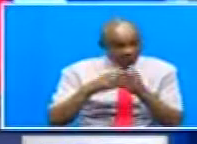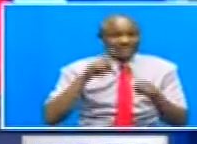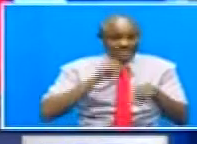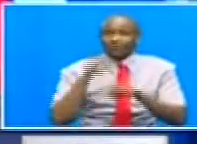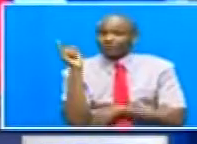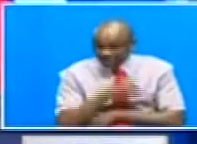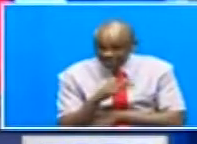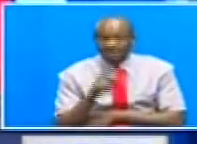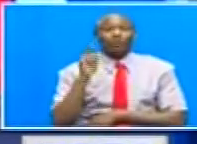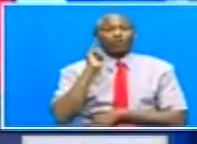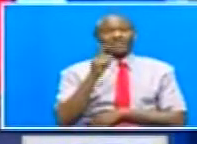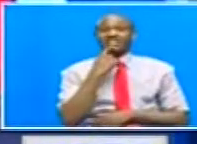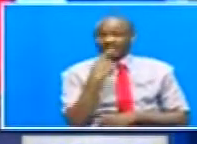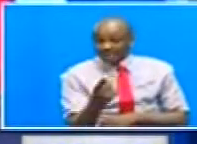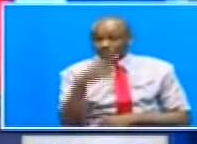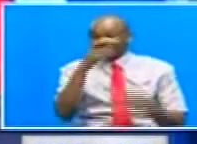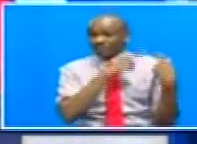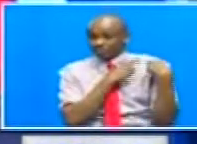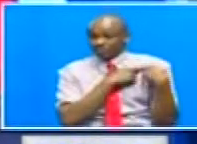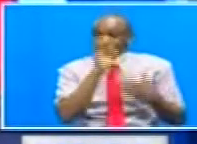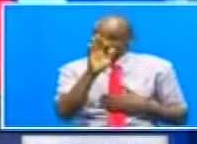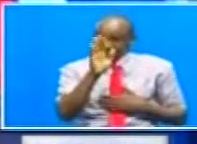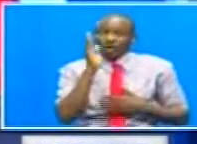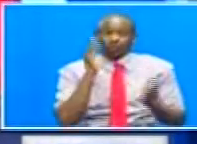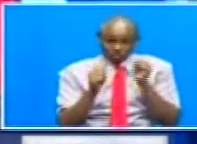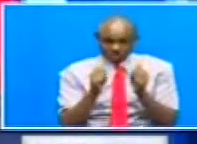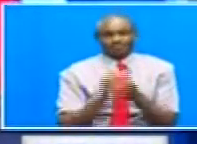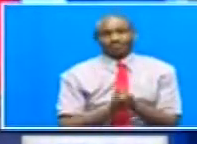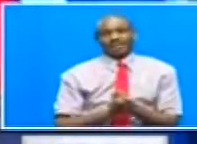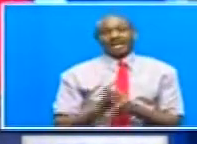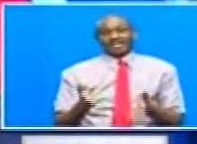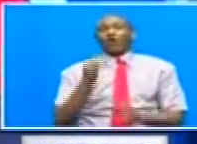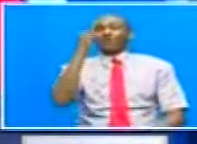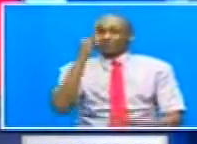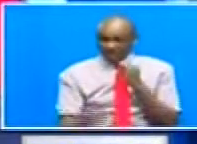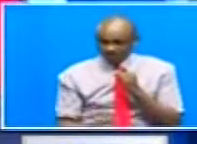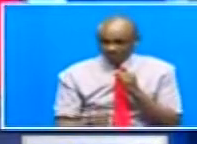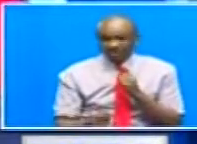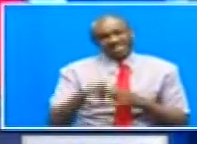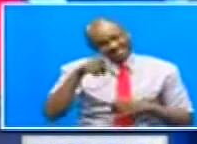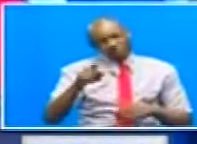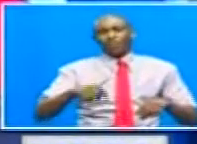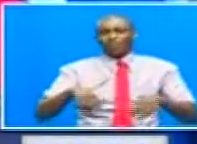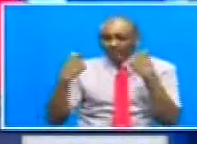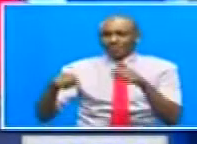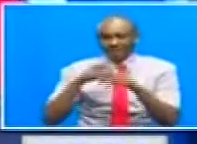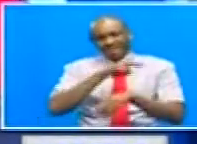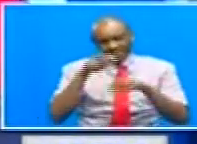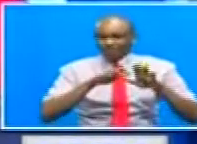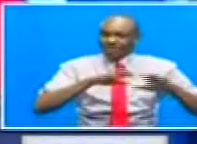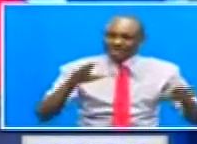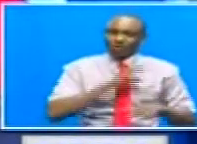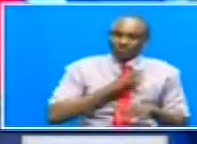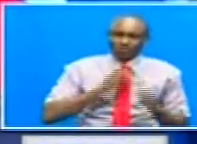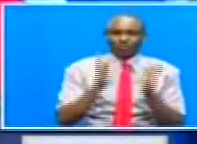discussion, we will tell you what role you can continue to play. And finally, the endless wrangles between the National Land